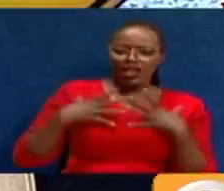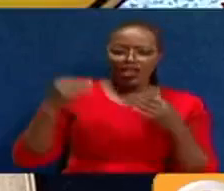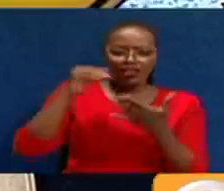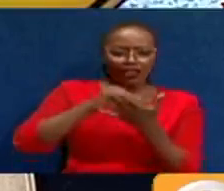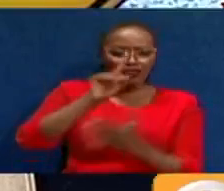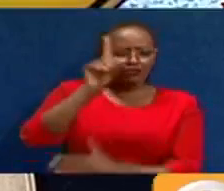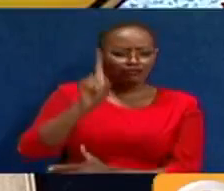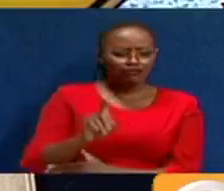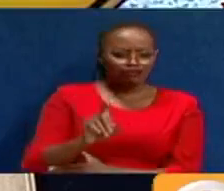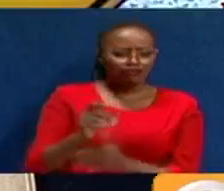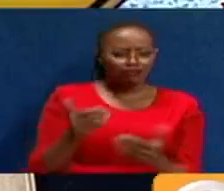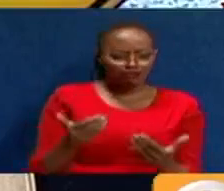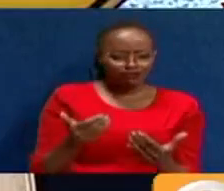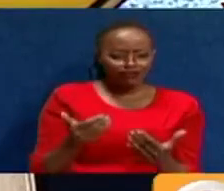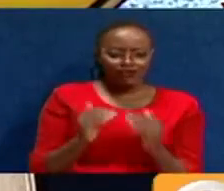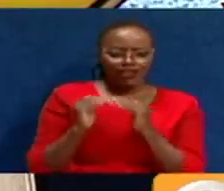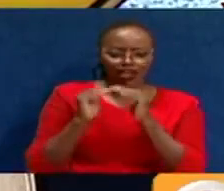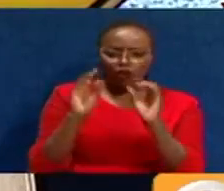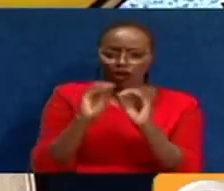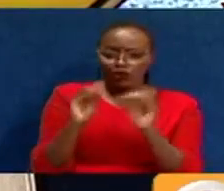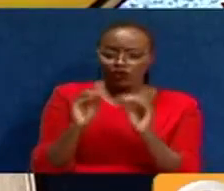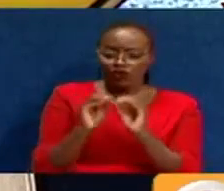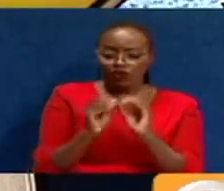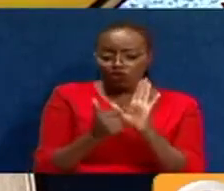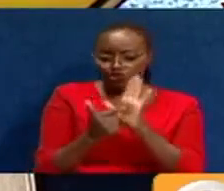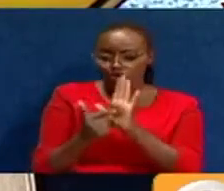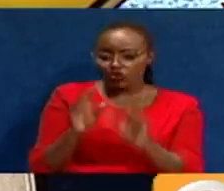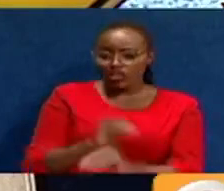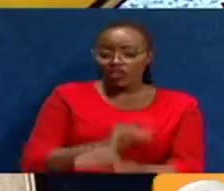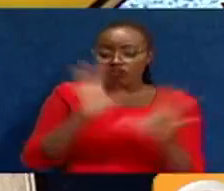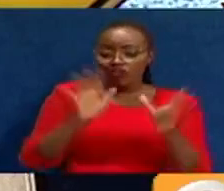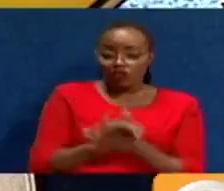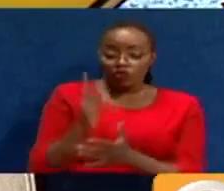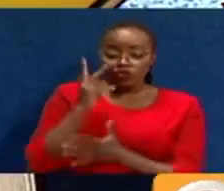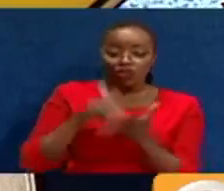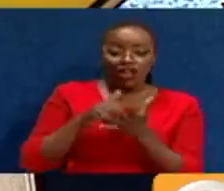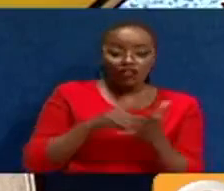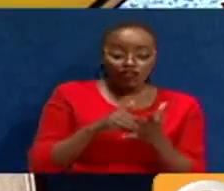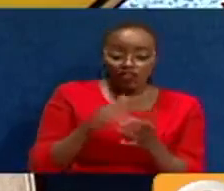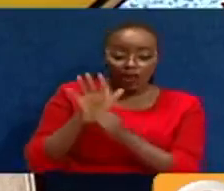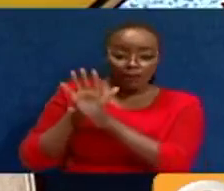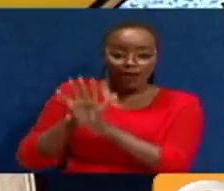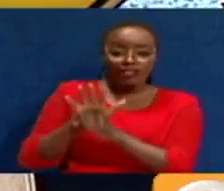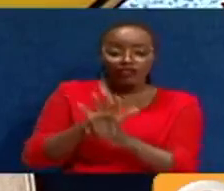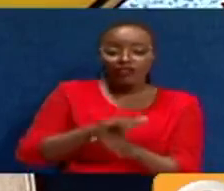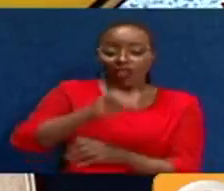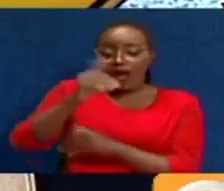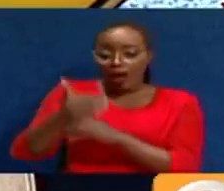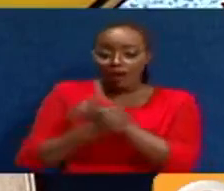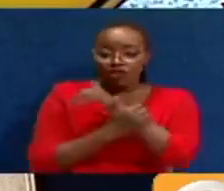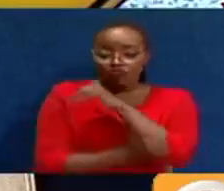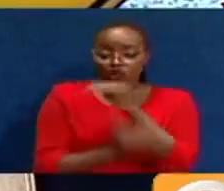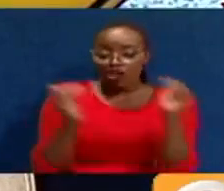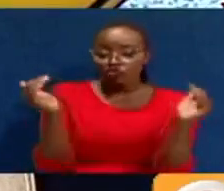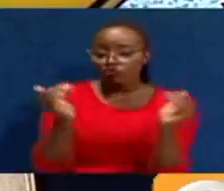again. The inequalities were also laid bare. We saw the vulnerable, the marginalized, the urban poor,